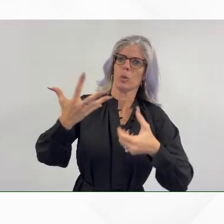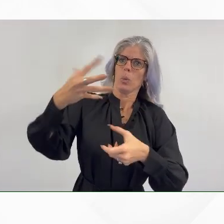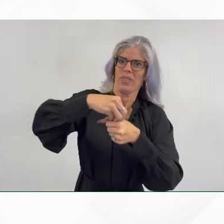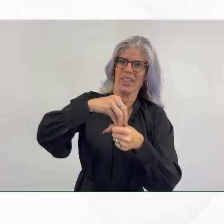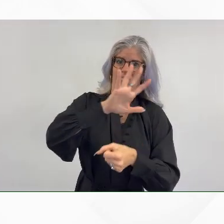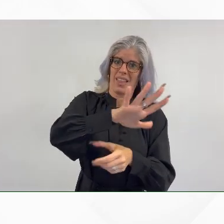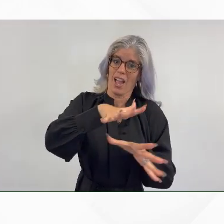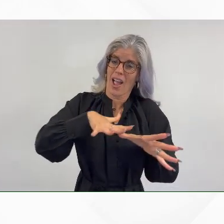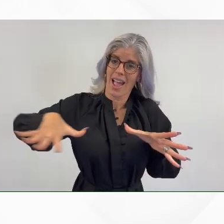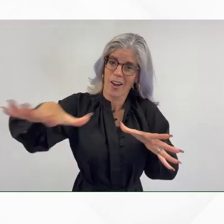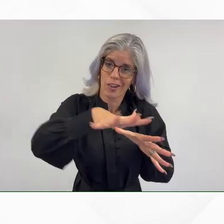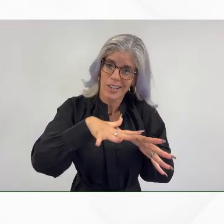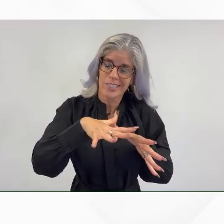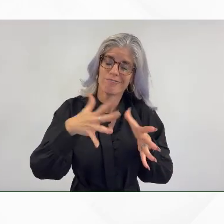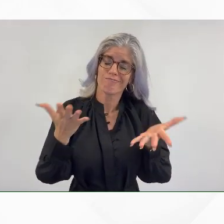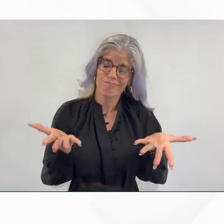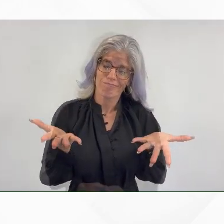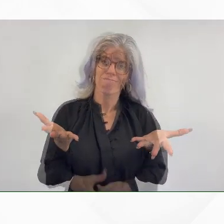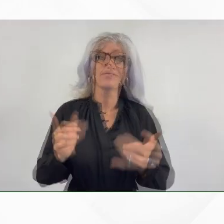federal assistance.